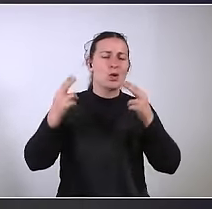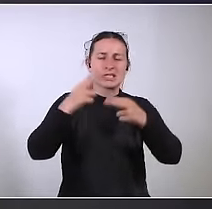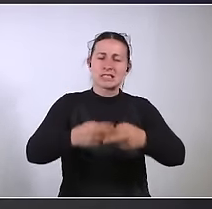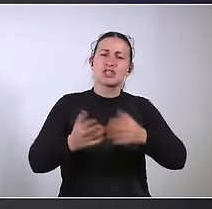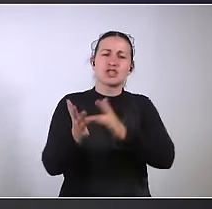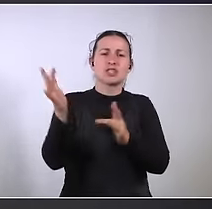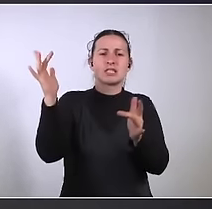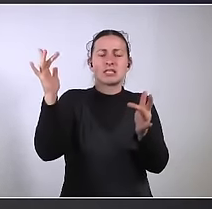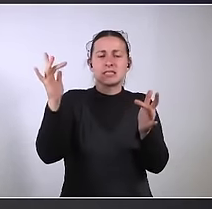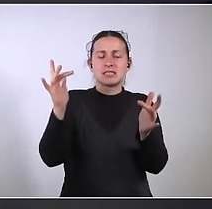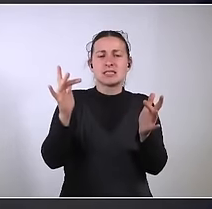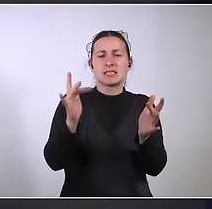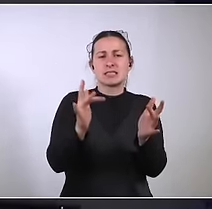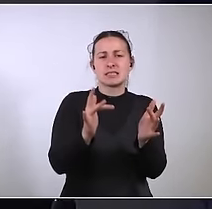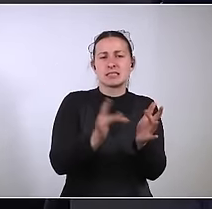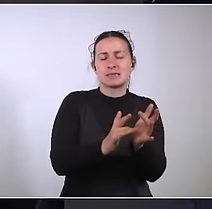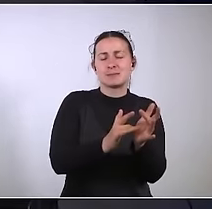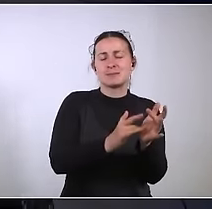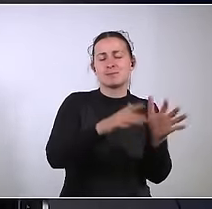of Jesus.